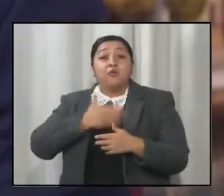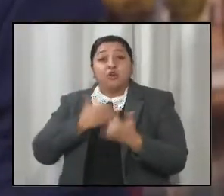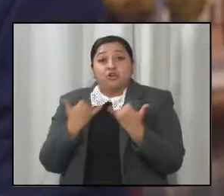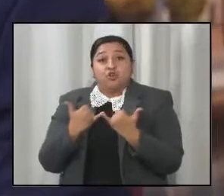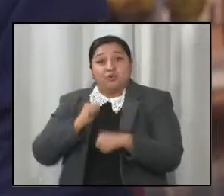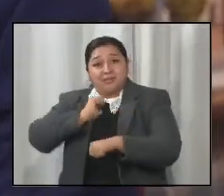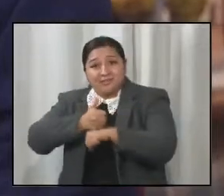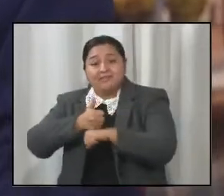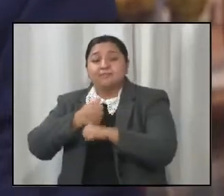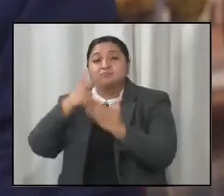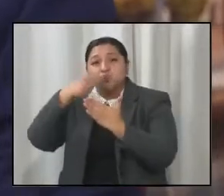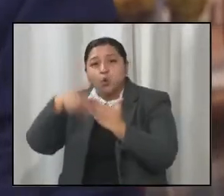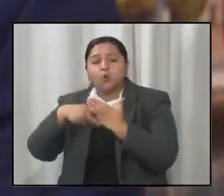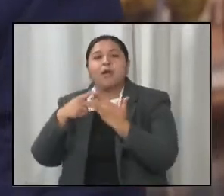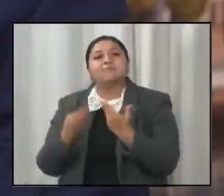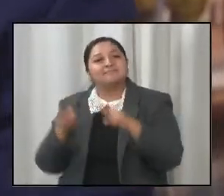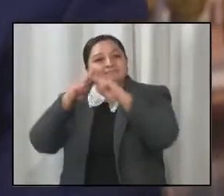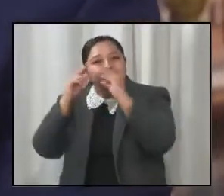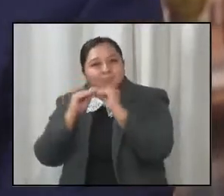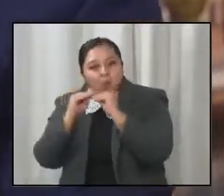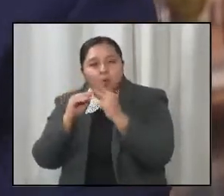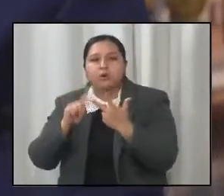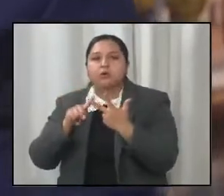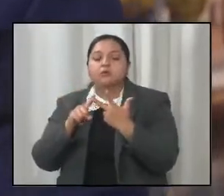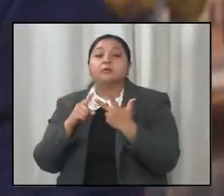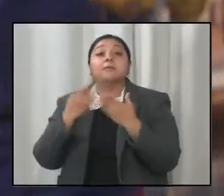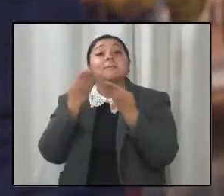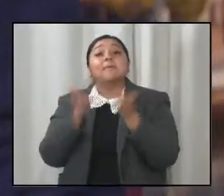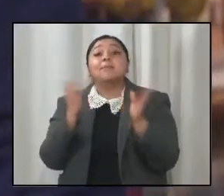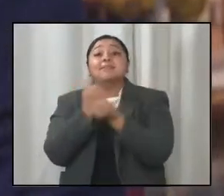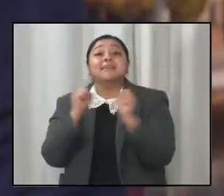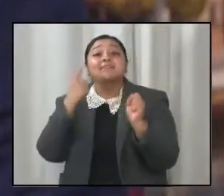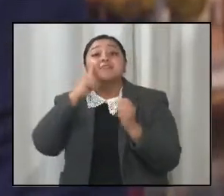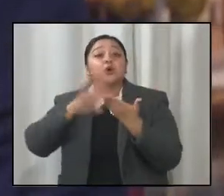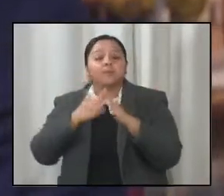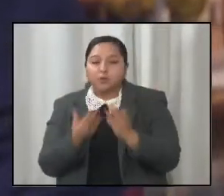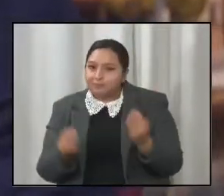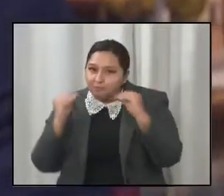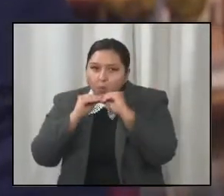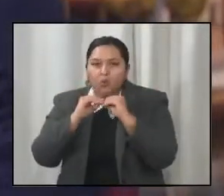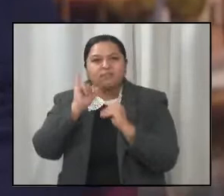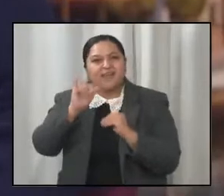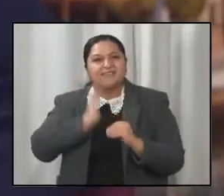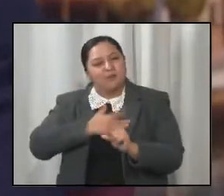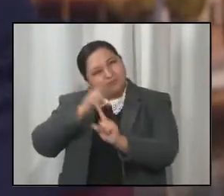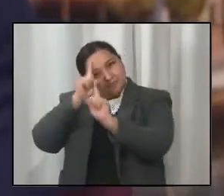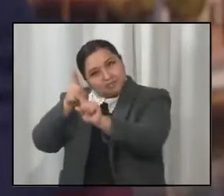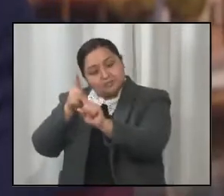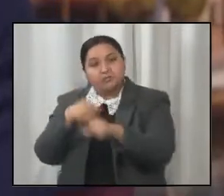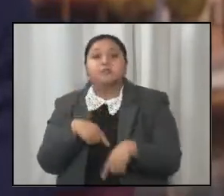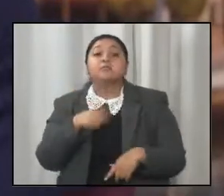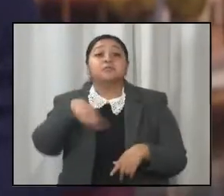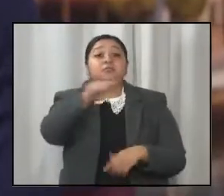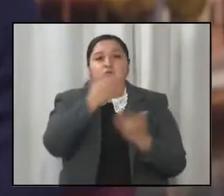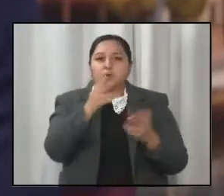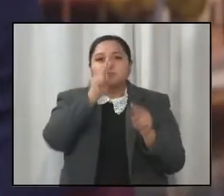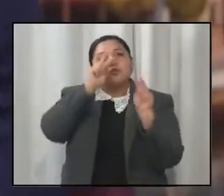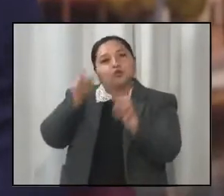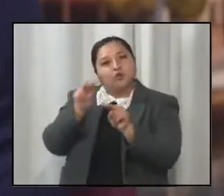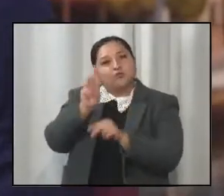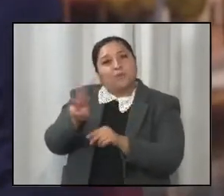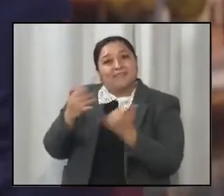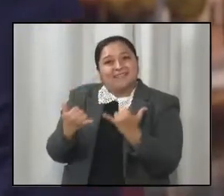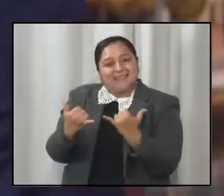improve overall public safety for our community. That's in our mission for this emergency. I invite you all to visit the dashboard today